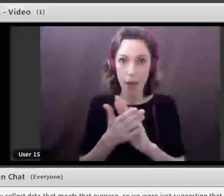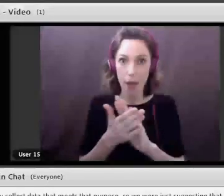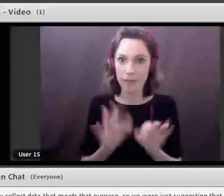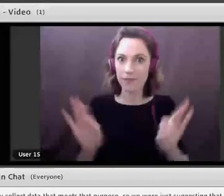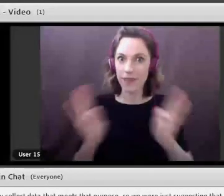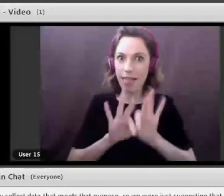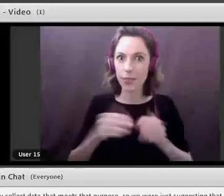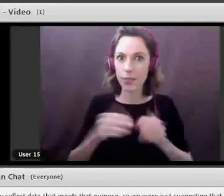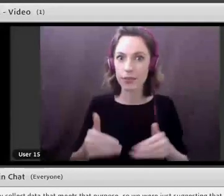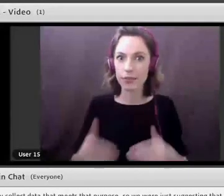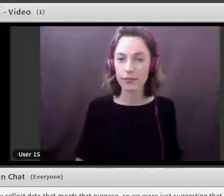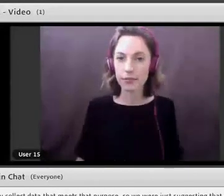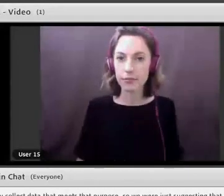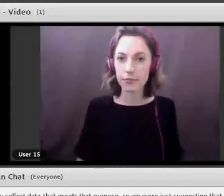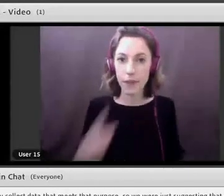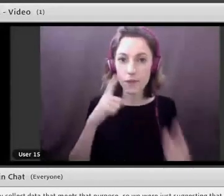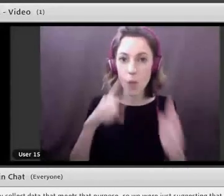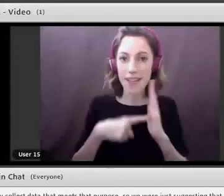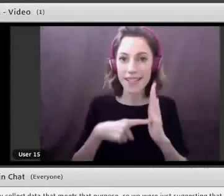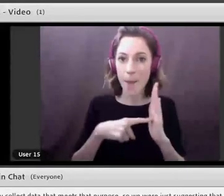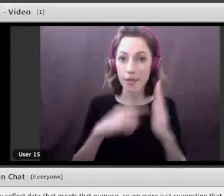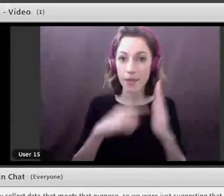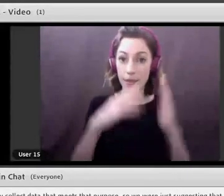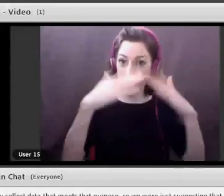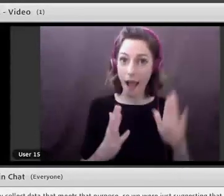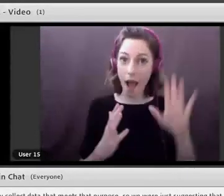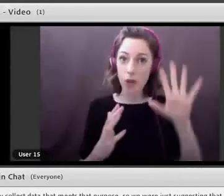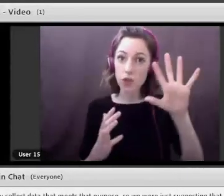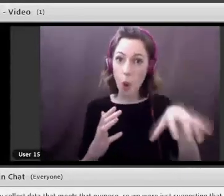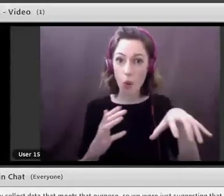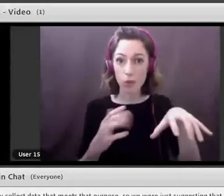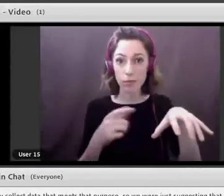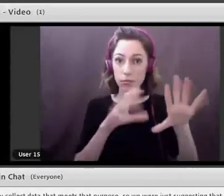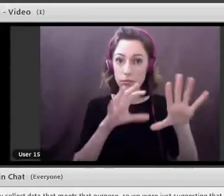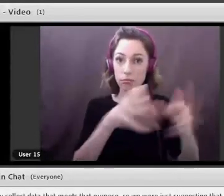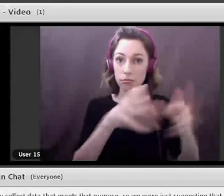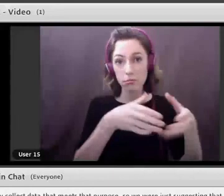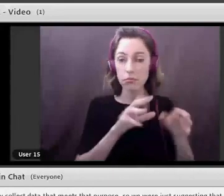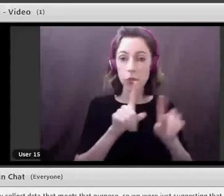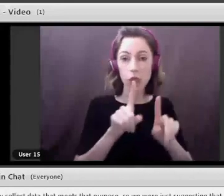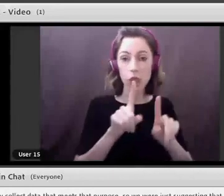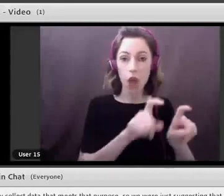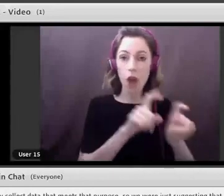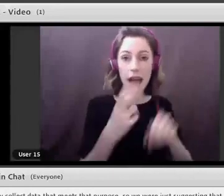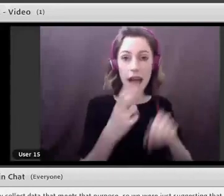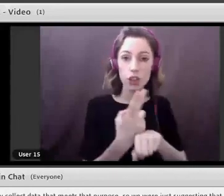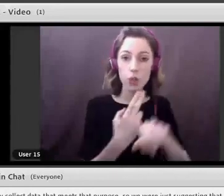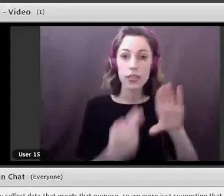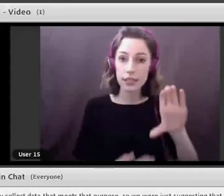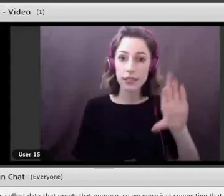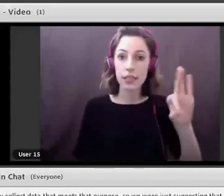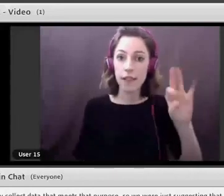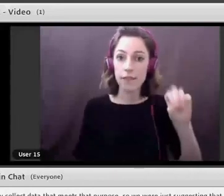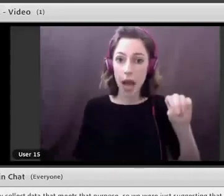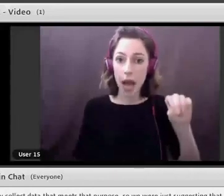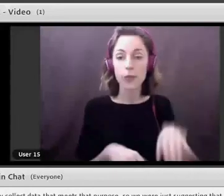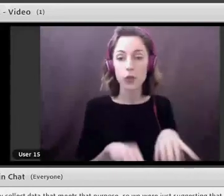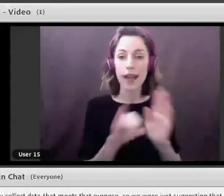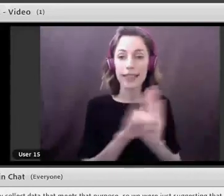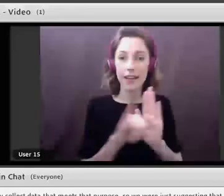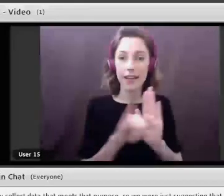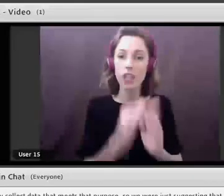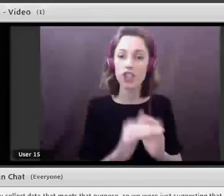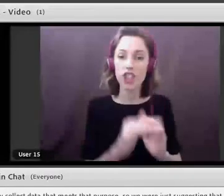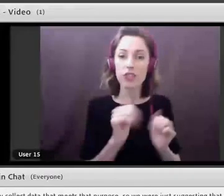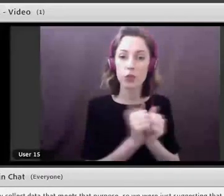there's a household survey that uses the child functioning module to identify children with disabilities, and that gives us a lot of information about whether the child are